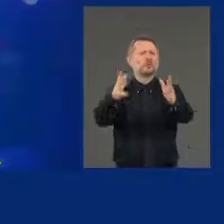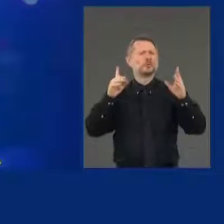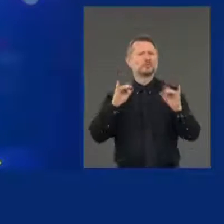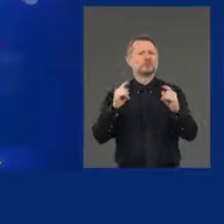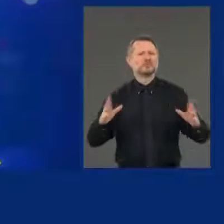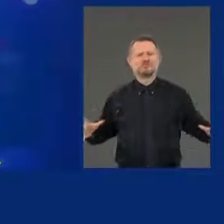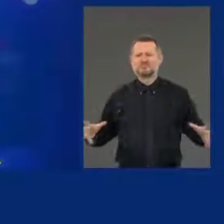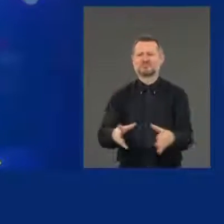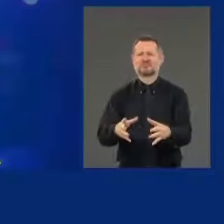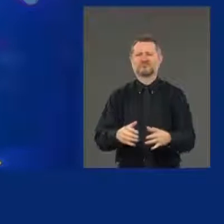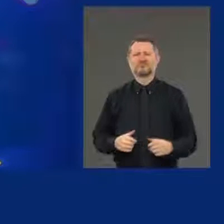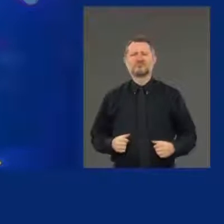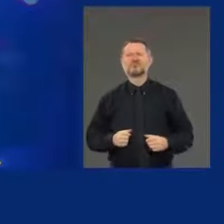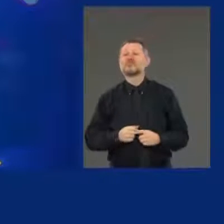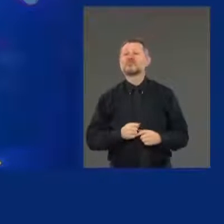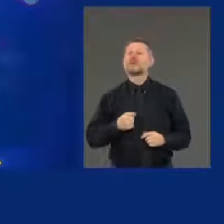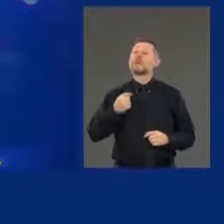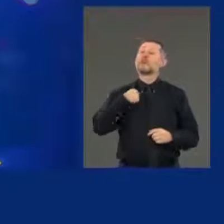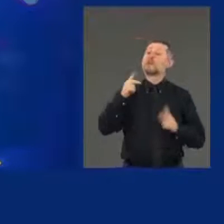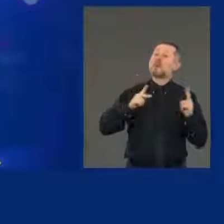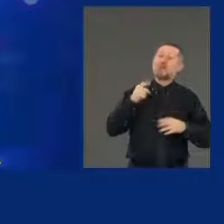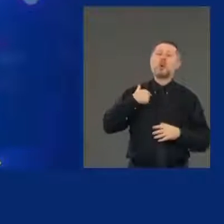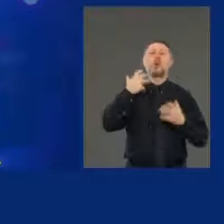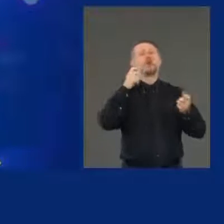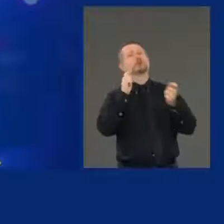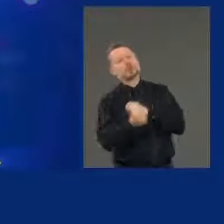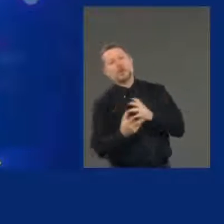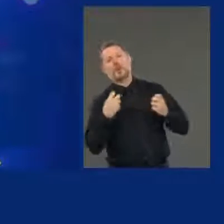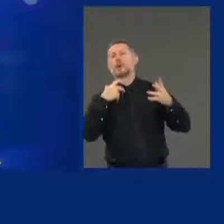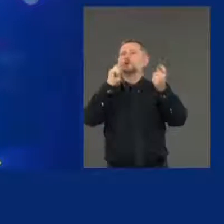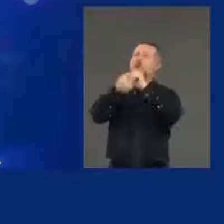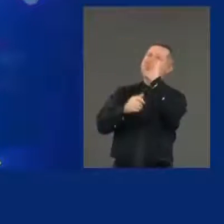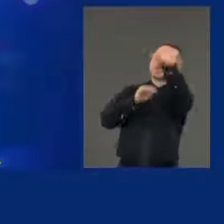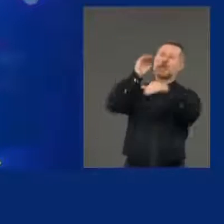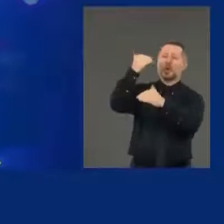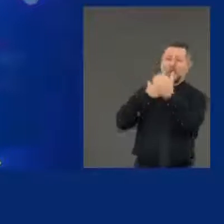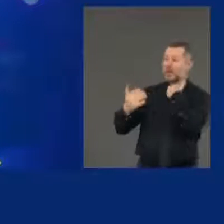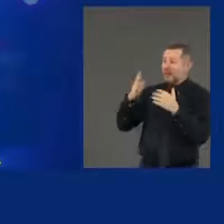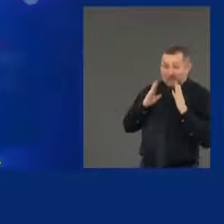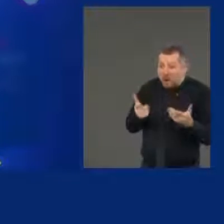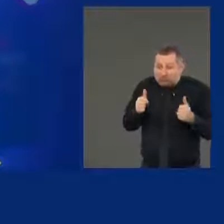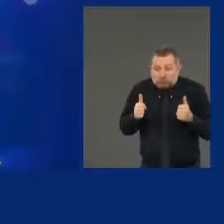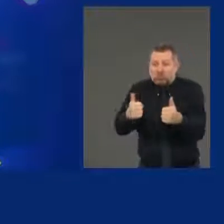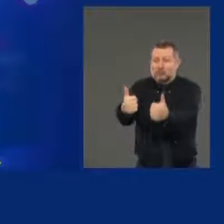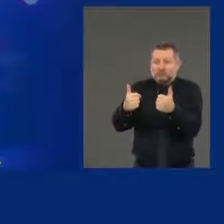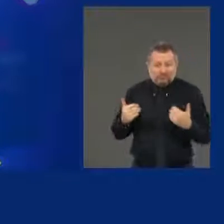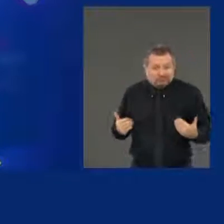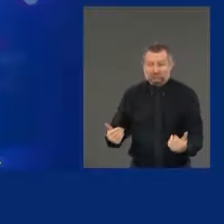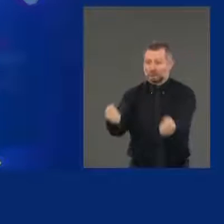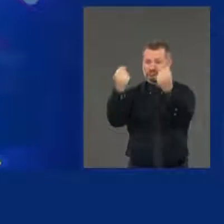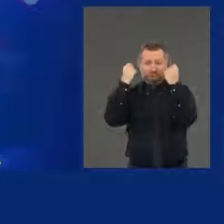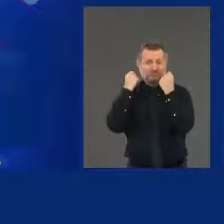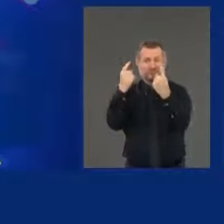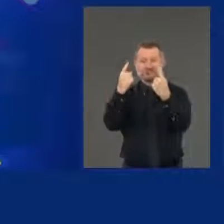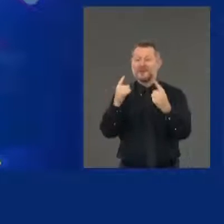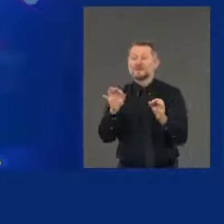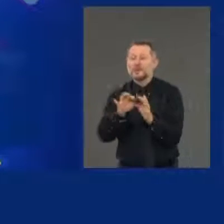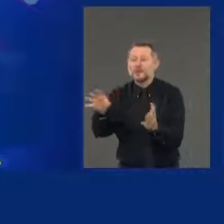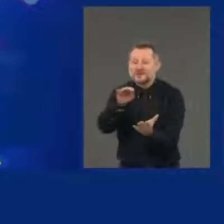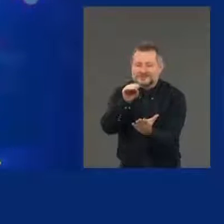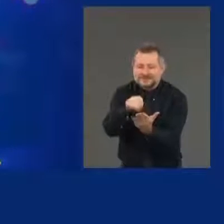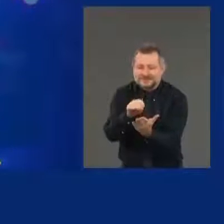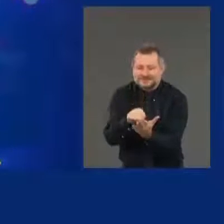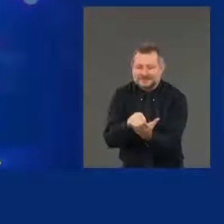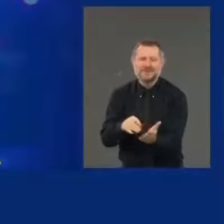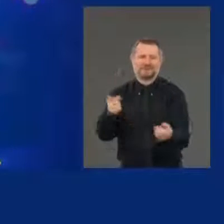Do it. I want change, I want change, I want change. Great. Write the bill. That's what I say to my friends